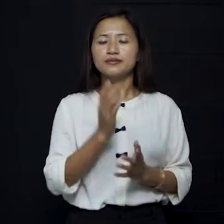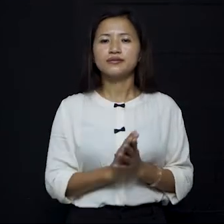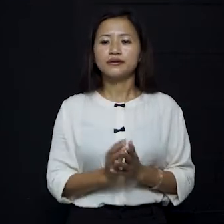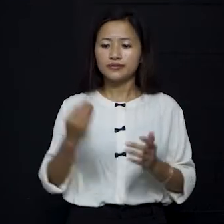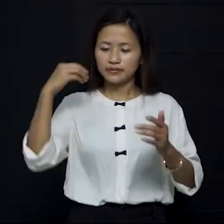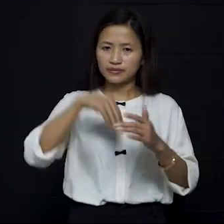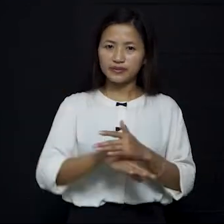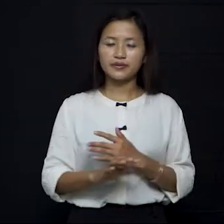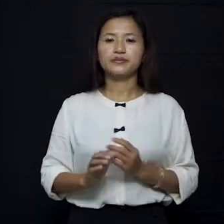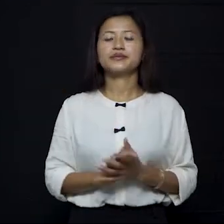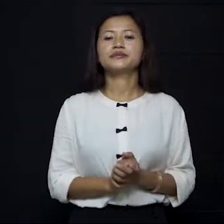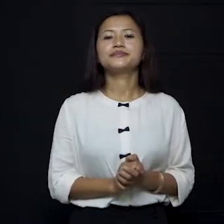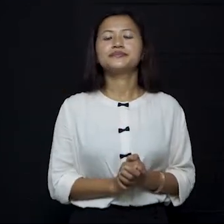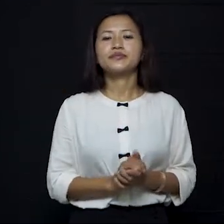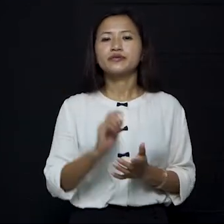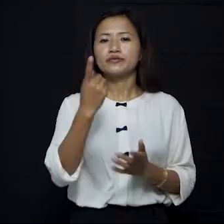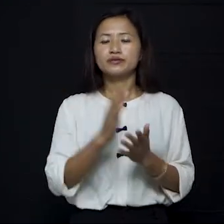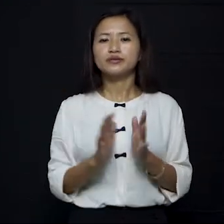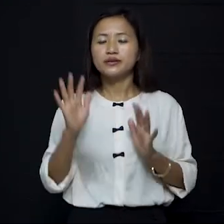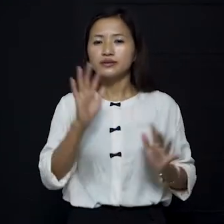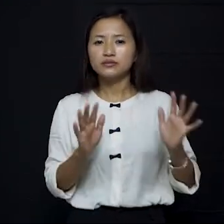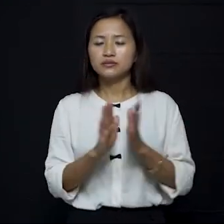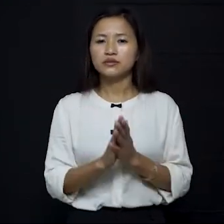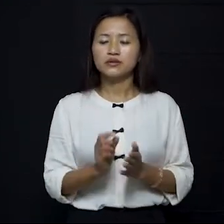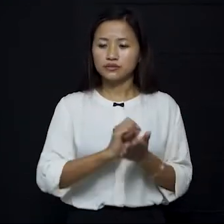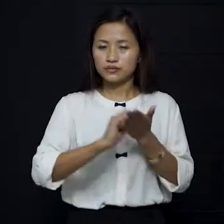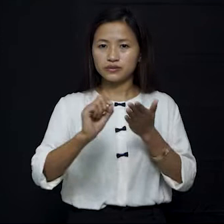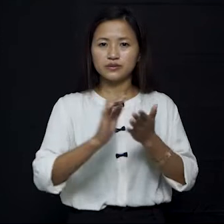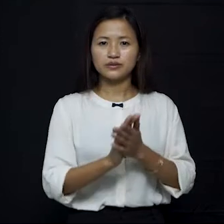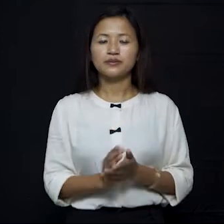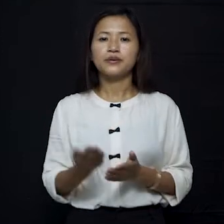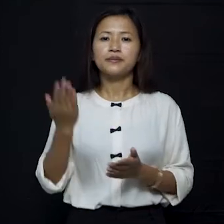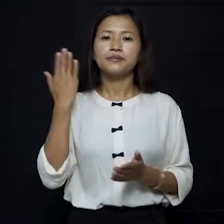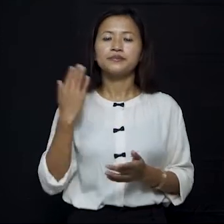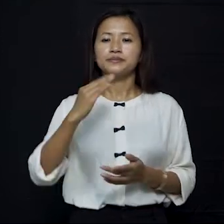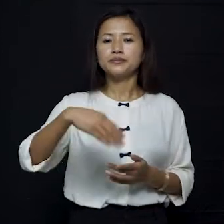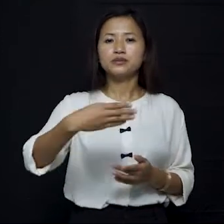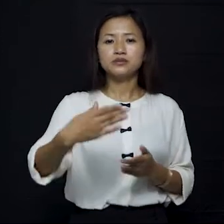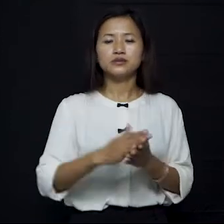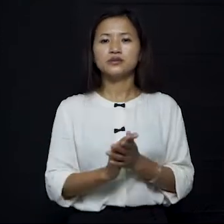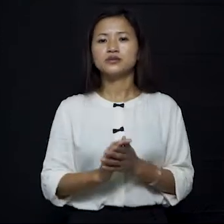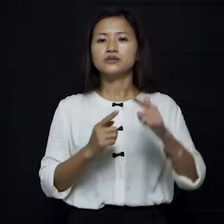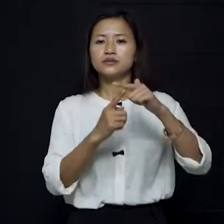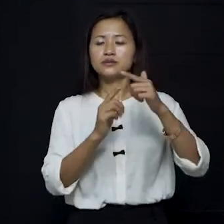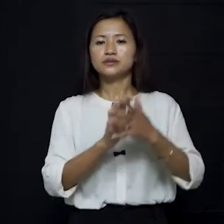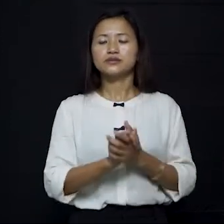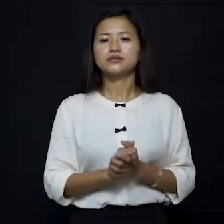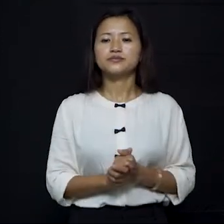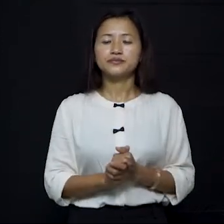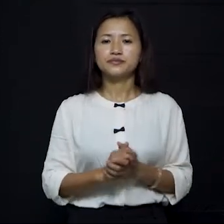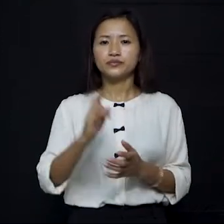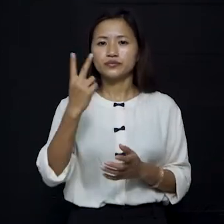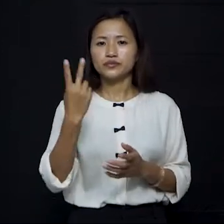The first action will be written in past continuous tense. Okay? Did you get it? I repeat, when there are two